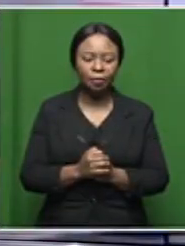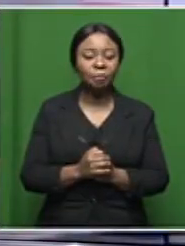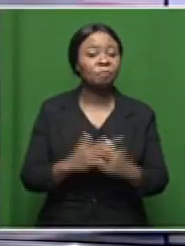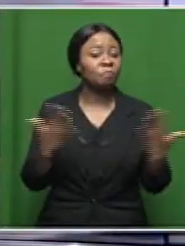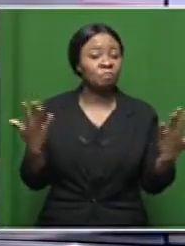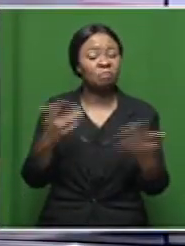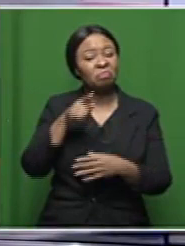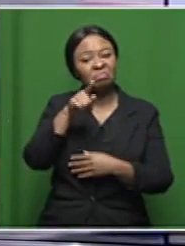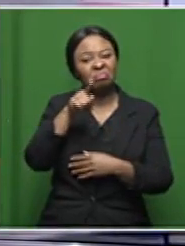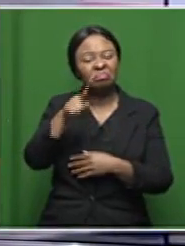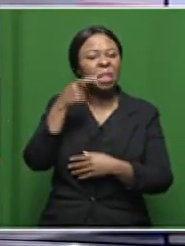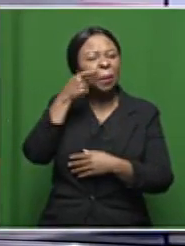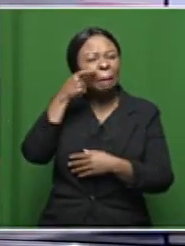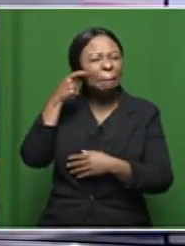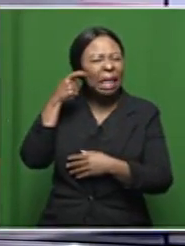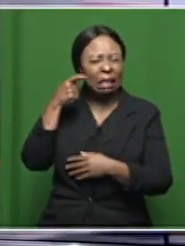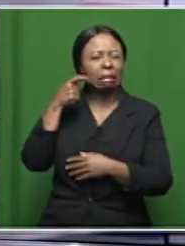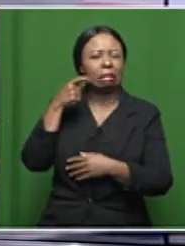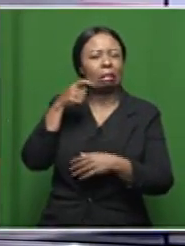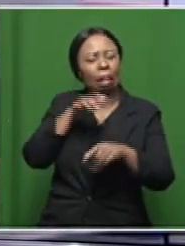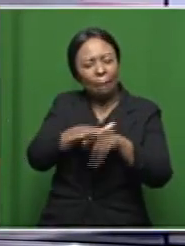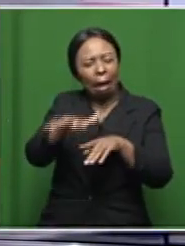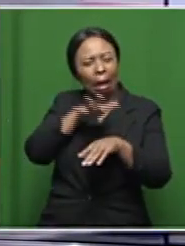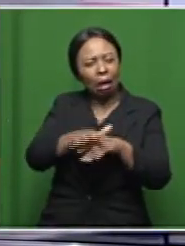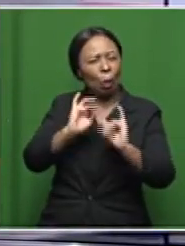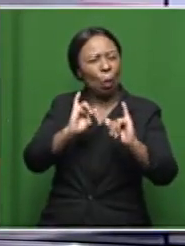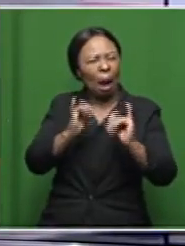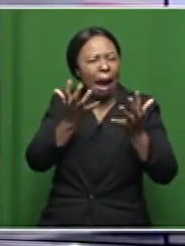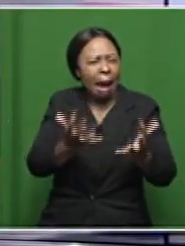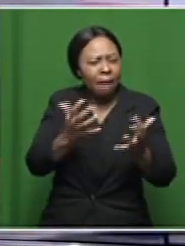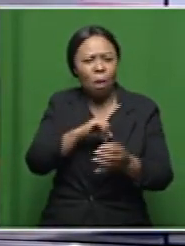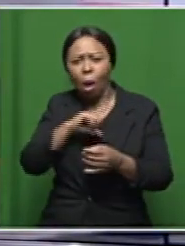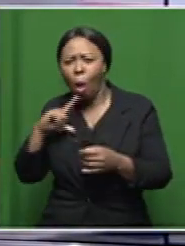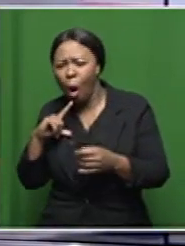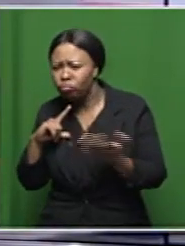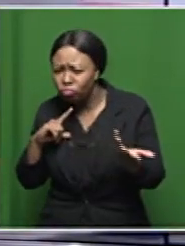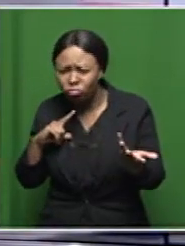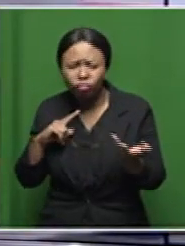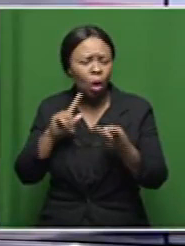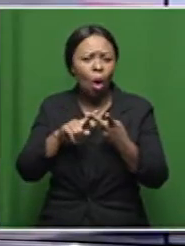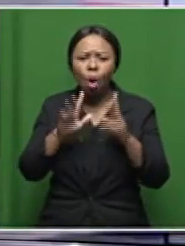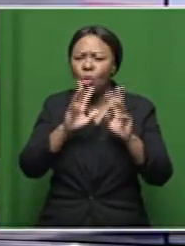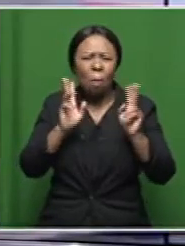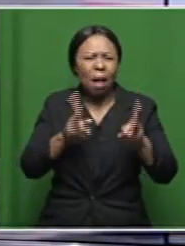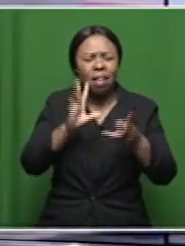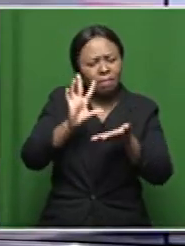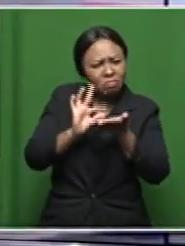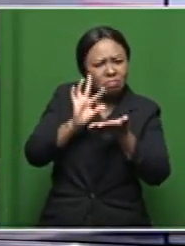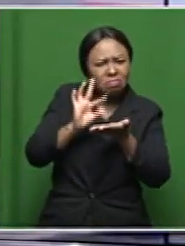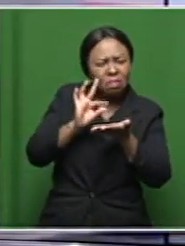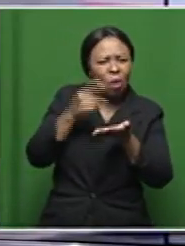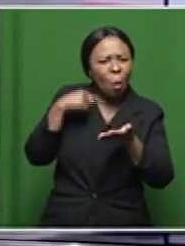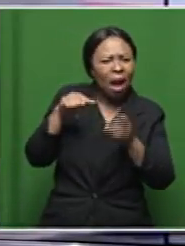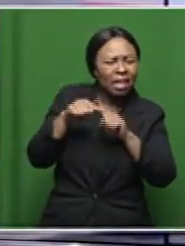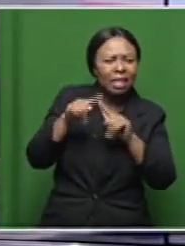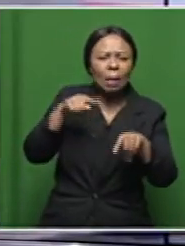Do you suffer from abnormal bleeding between your periods? Are they heavier? Are they longer? Do you have an abnormal vaginal discharge? And do you